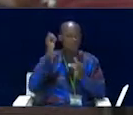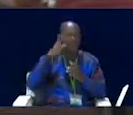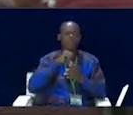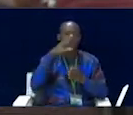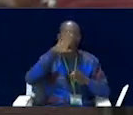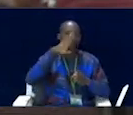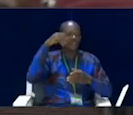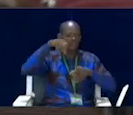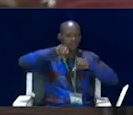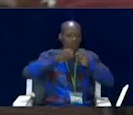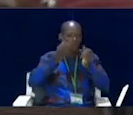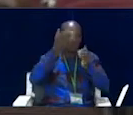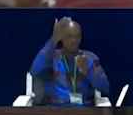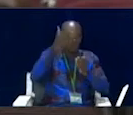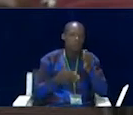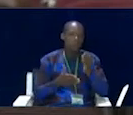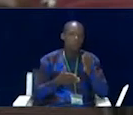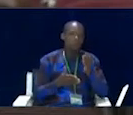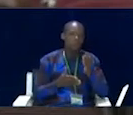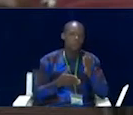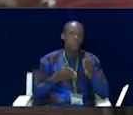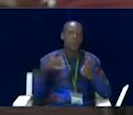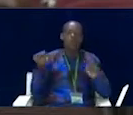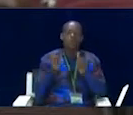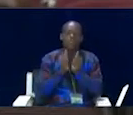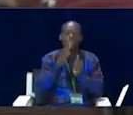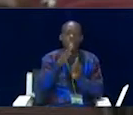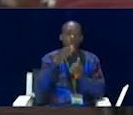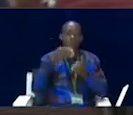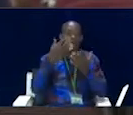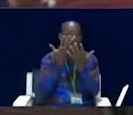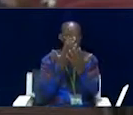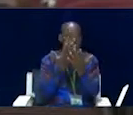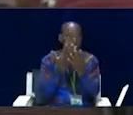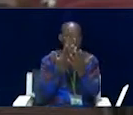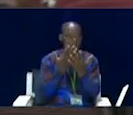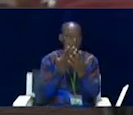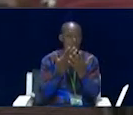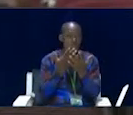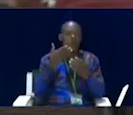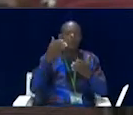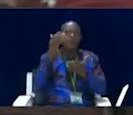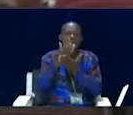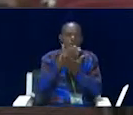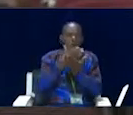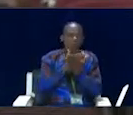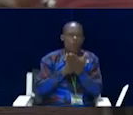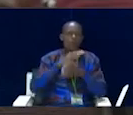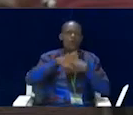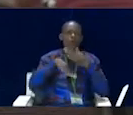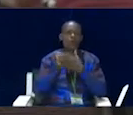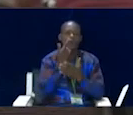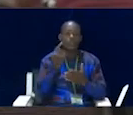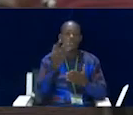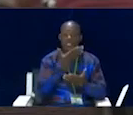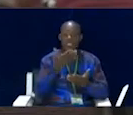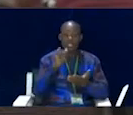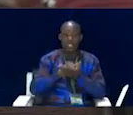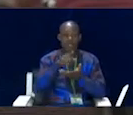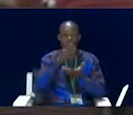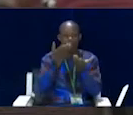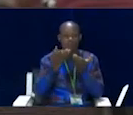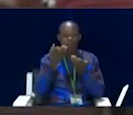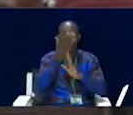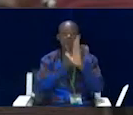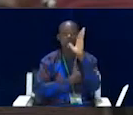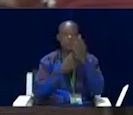short. Will you hold on to your expectations tonight? If you've not received that what you want God to do for you, if you've not set it in your heart, can you